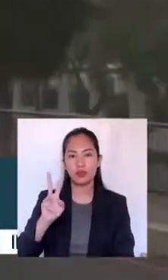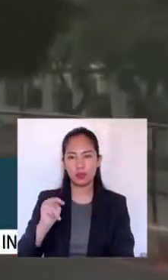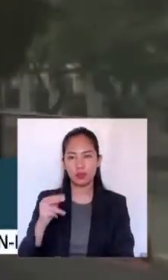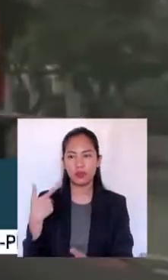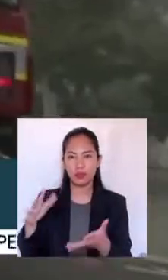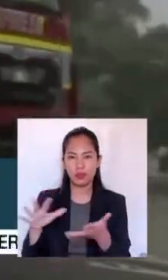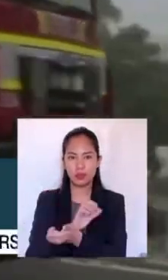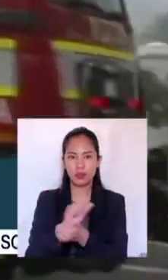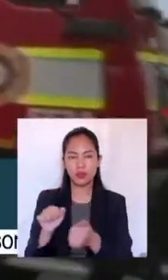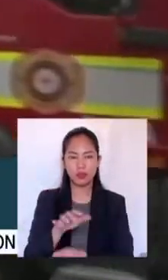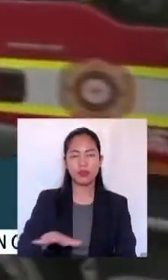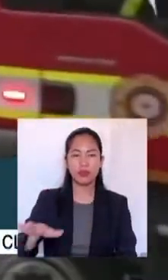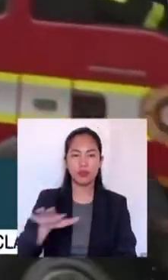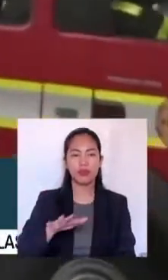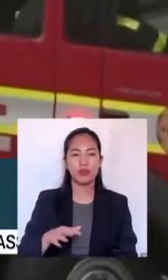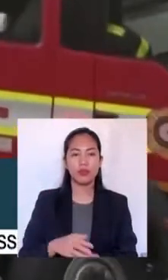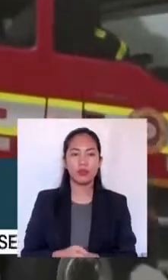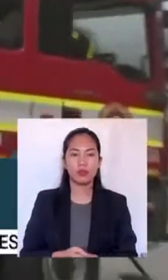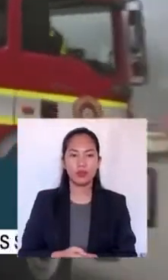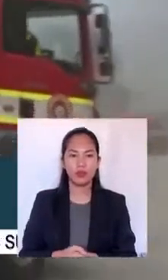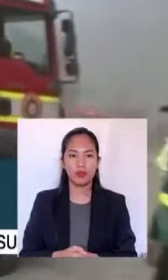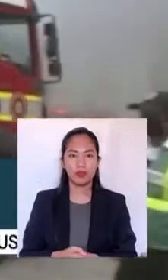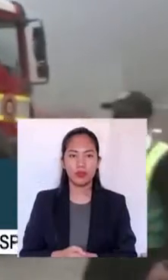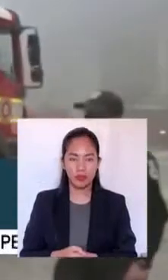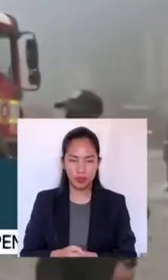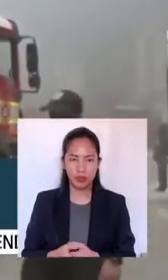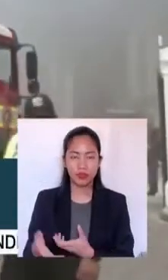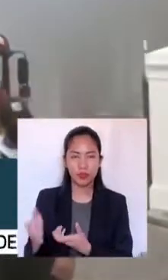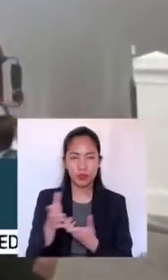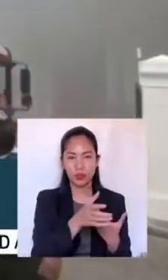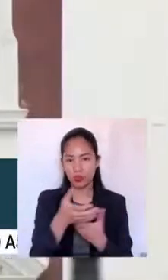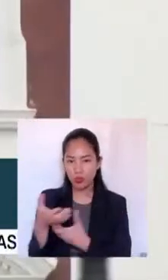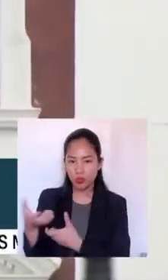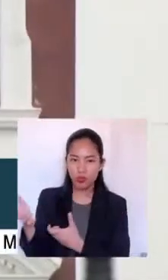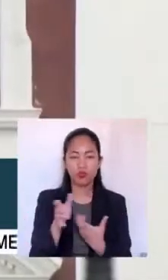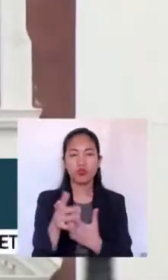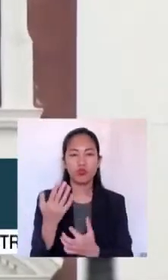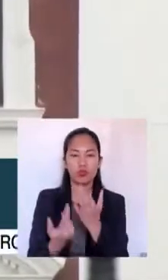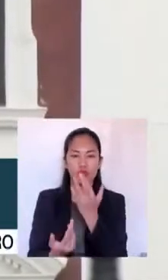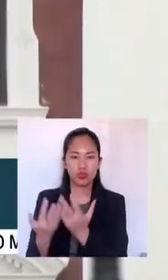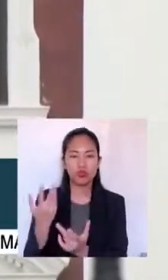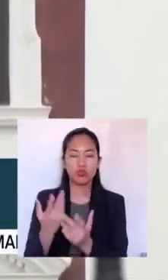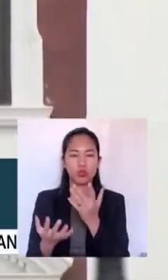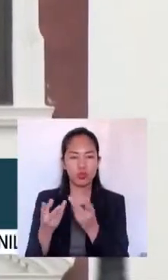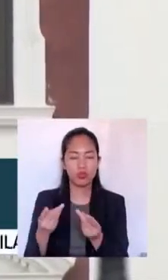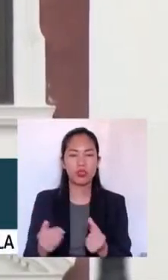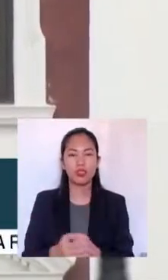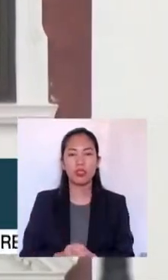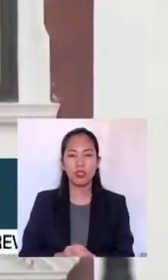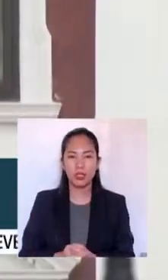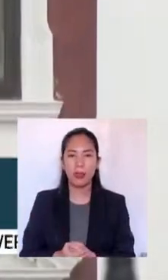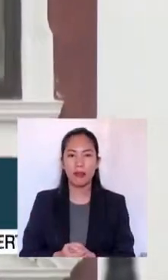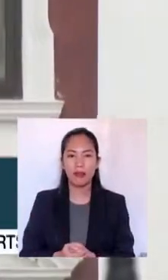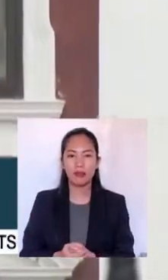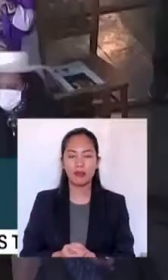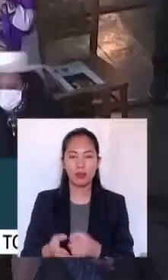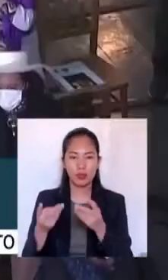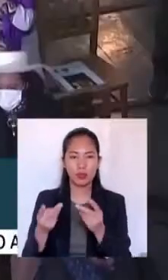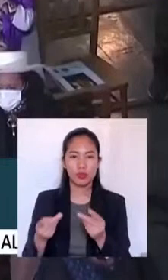complex. Firefighters tackled the blaze for several hours. By mid-morning, the smoke had started to